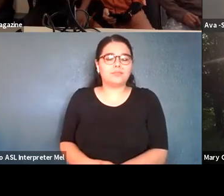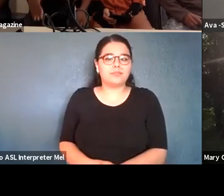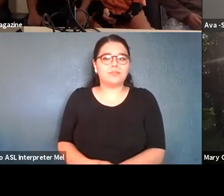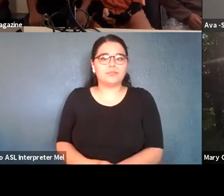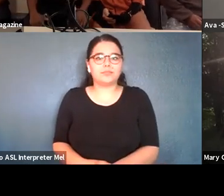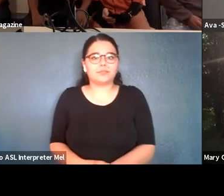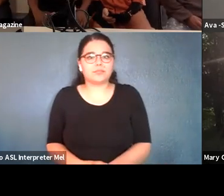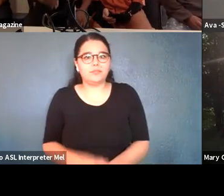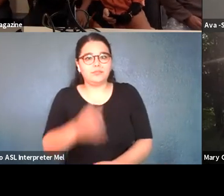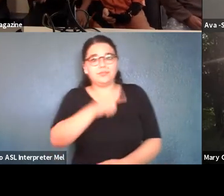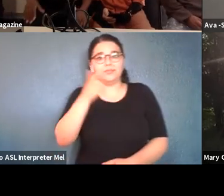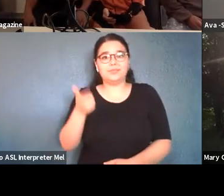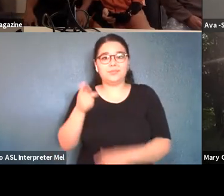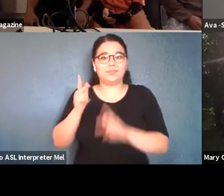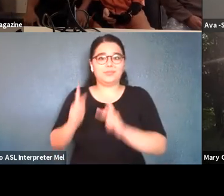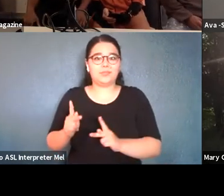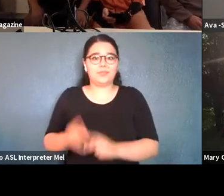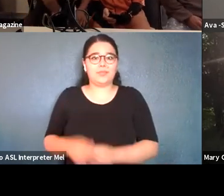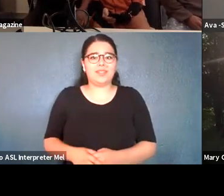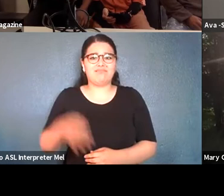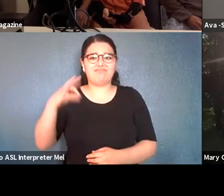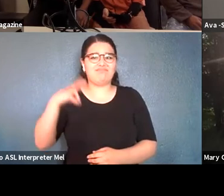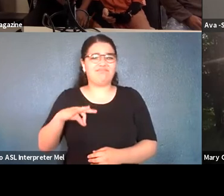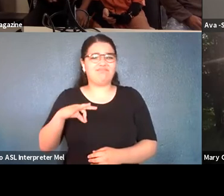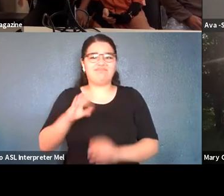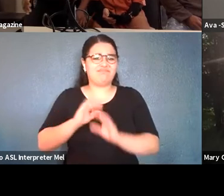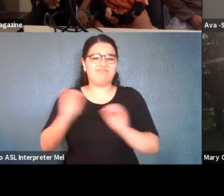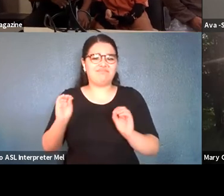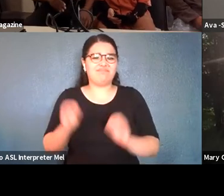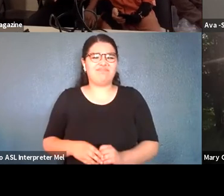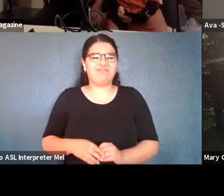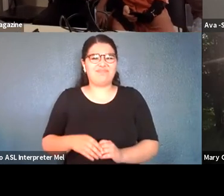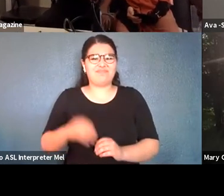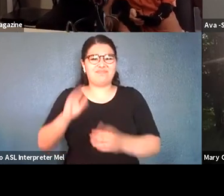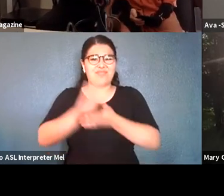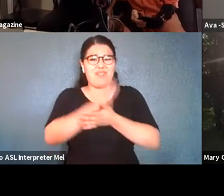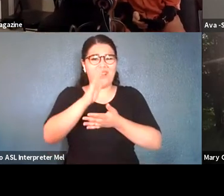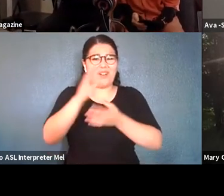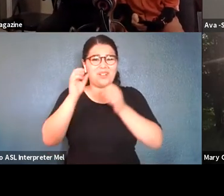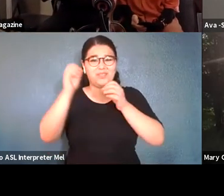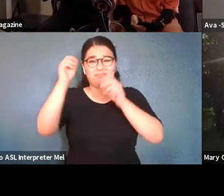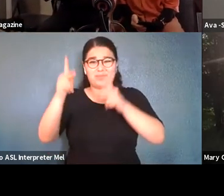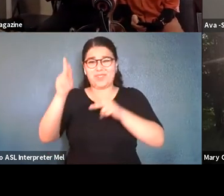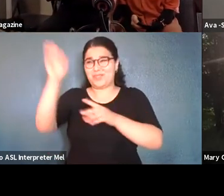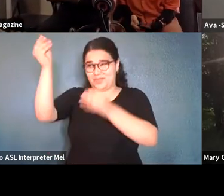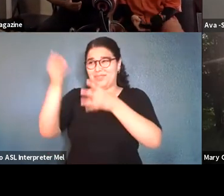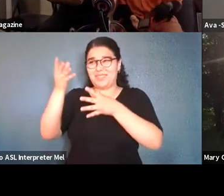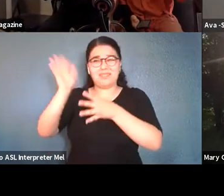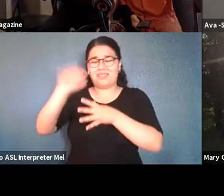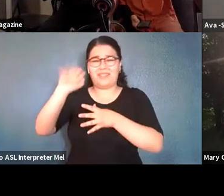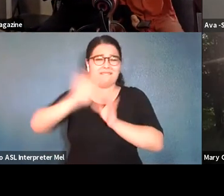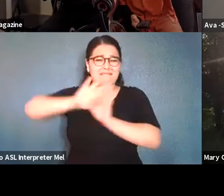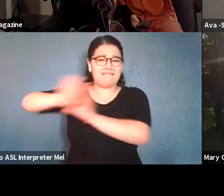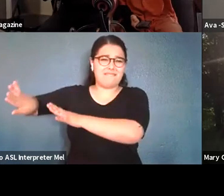No nonprofit organizer can speak for the Pope. No college professor could speak for the Pope. I could speak for the Pope because